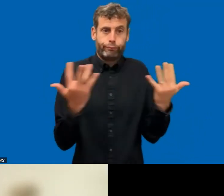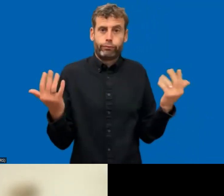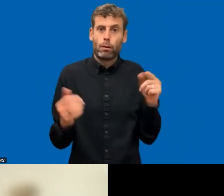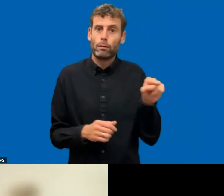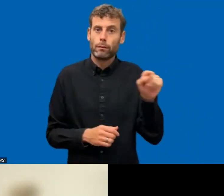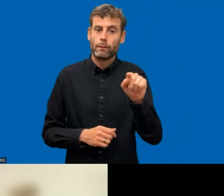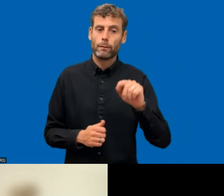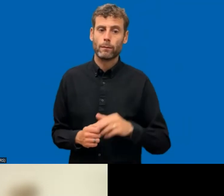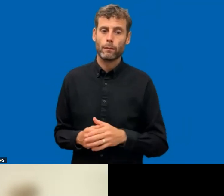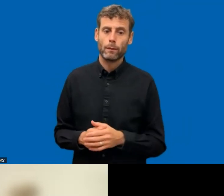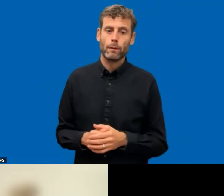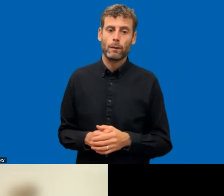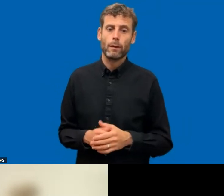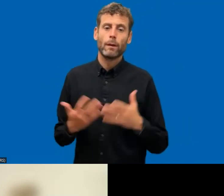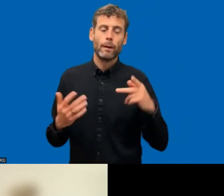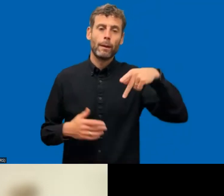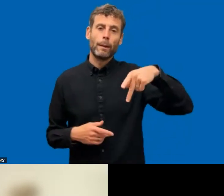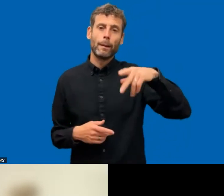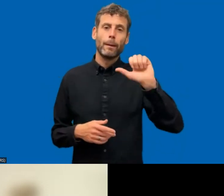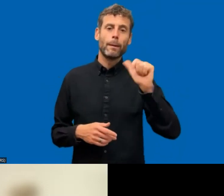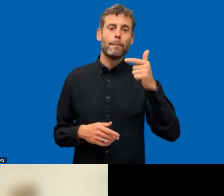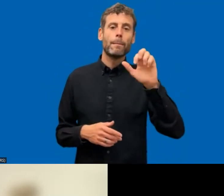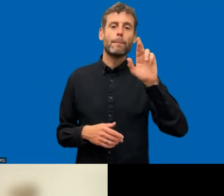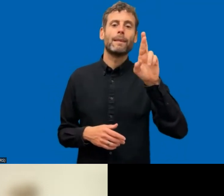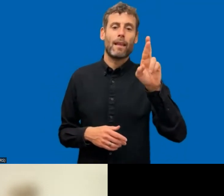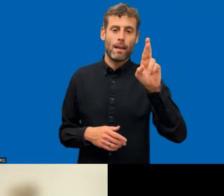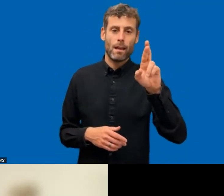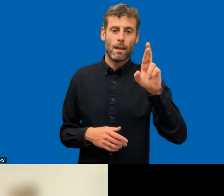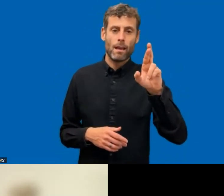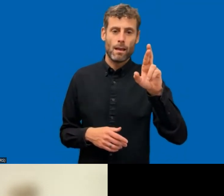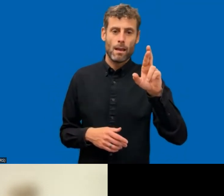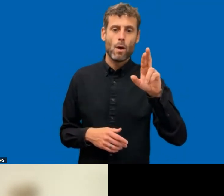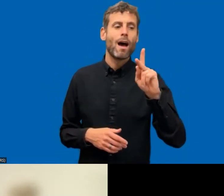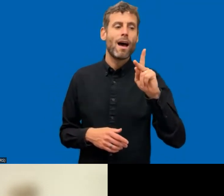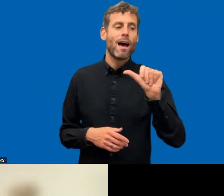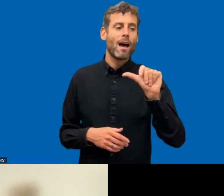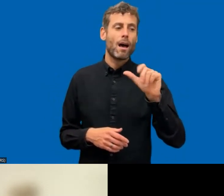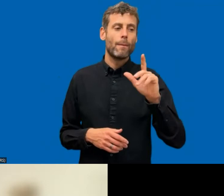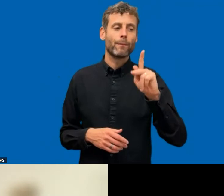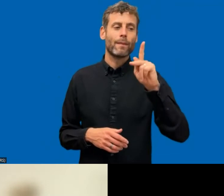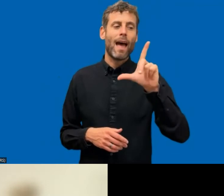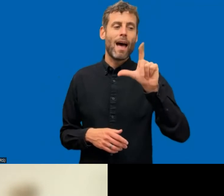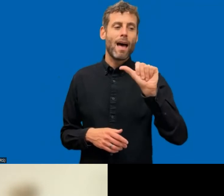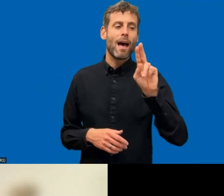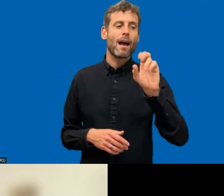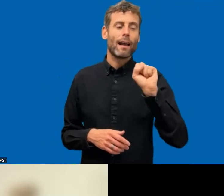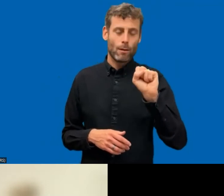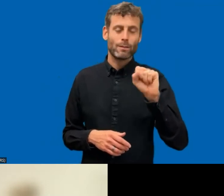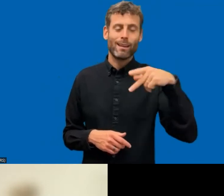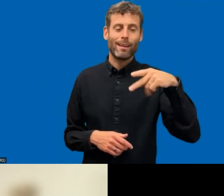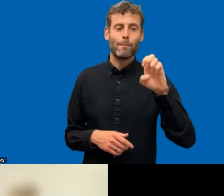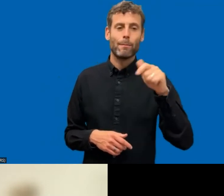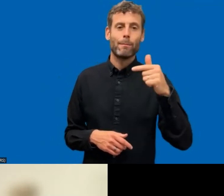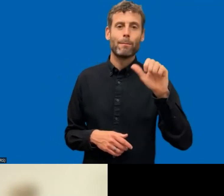don't give me a super long list again with improvements. But no. I know you can. But what? Yeah. Just a couple